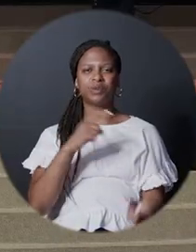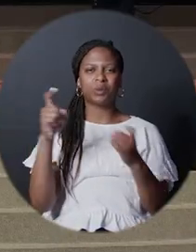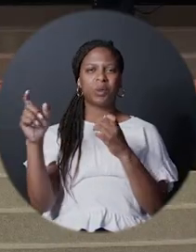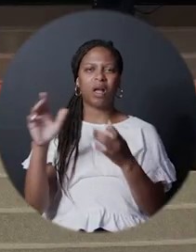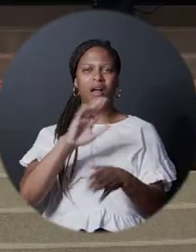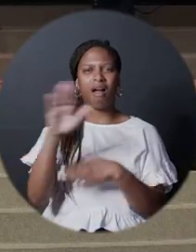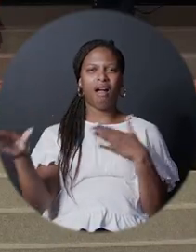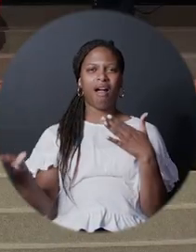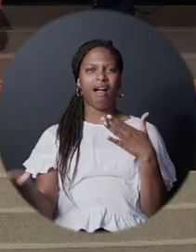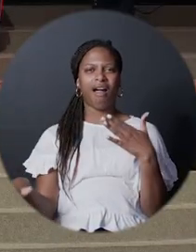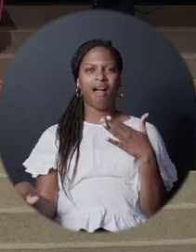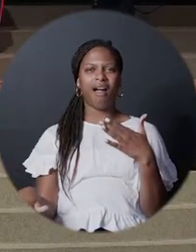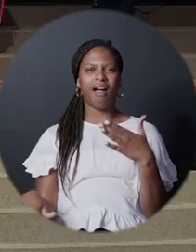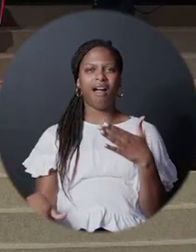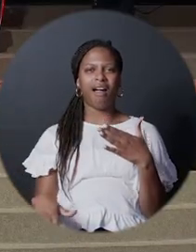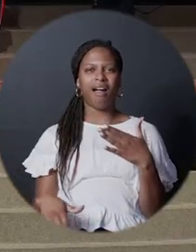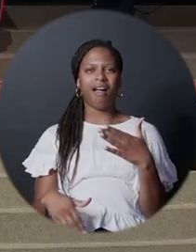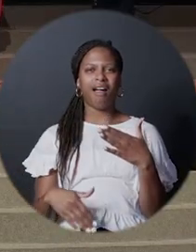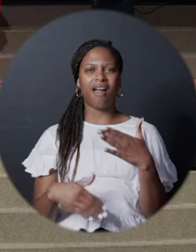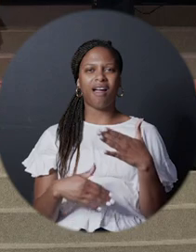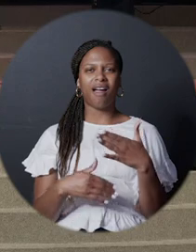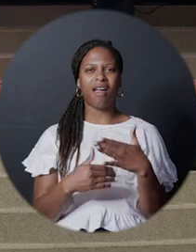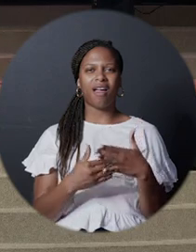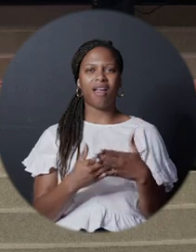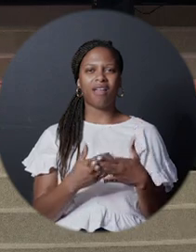you all.